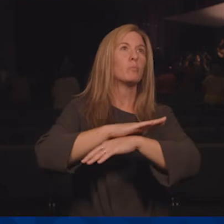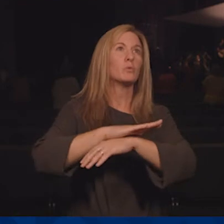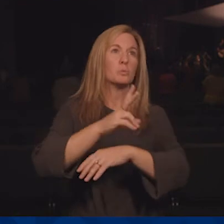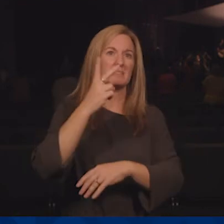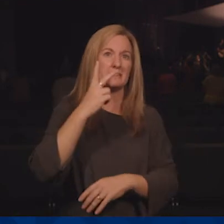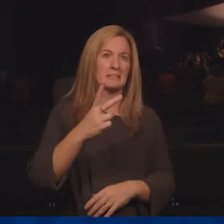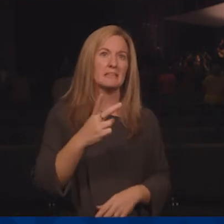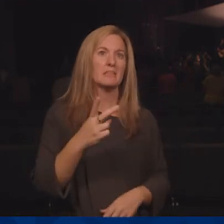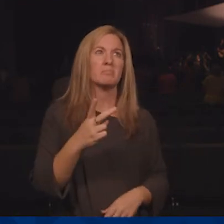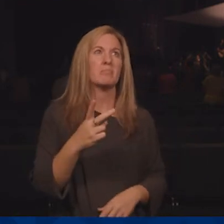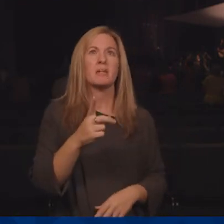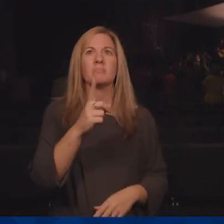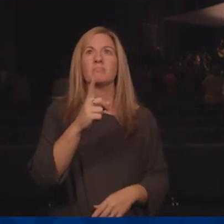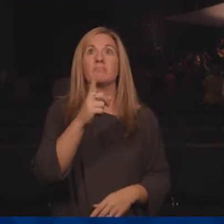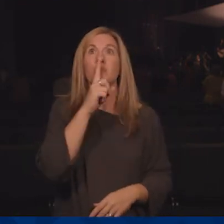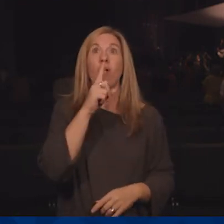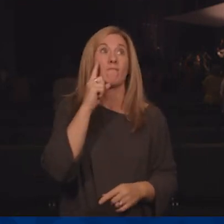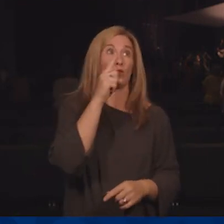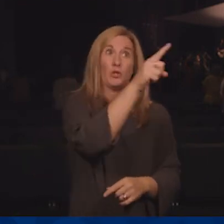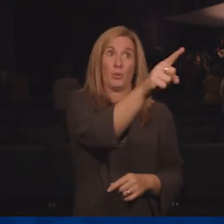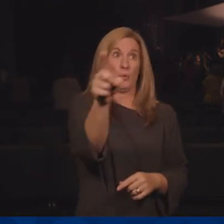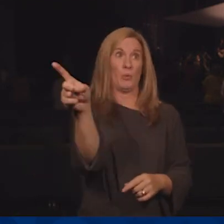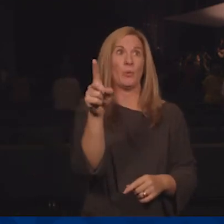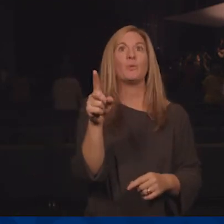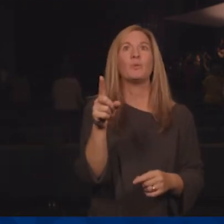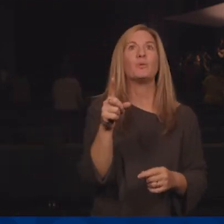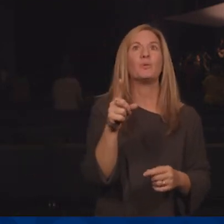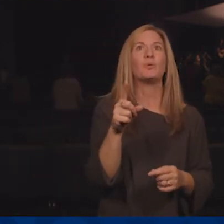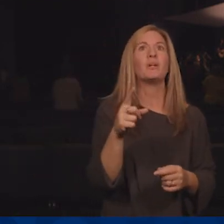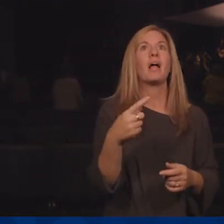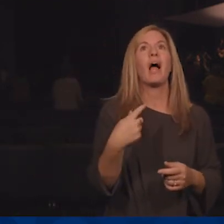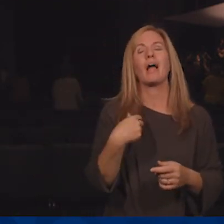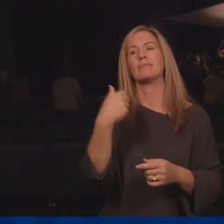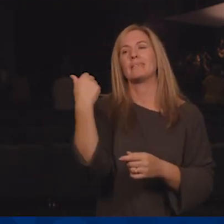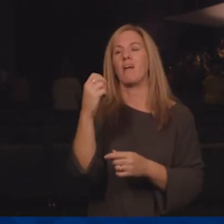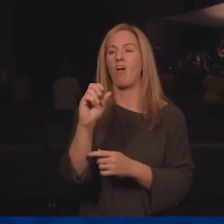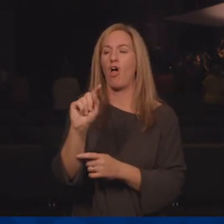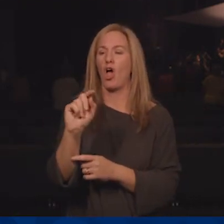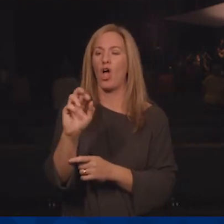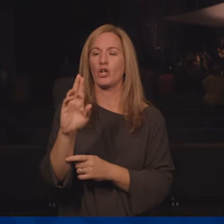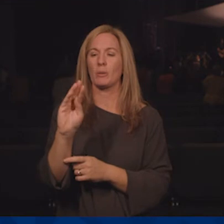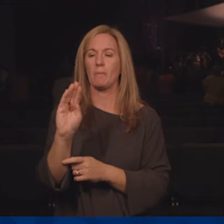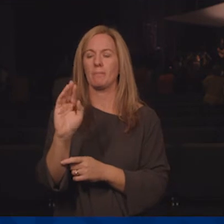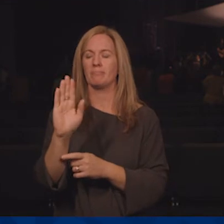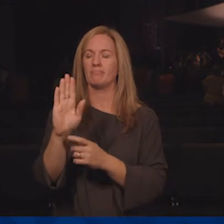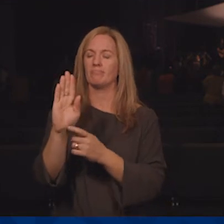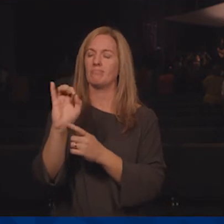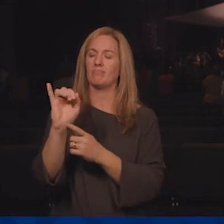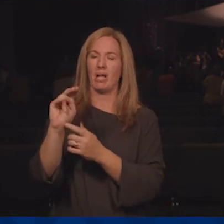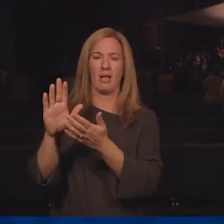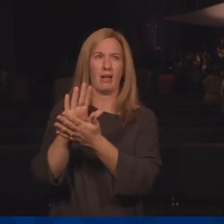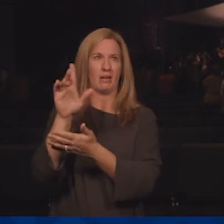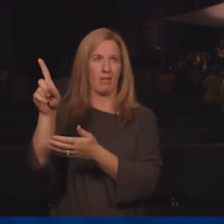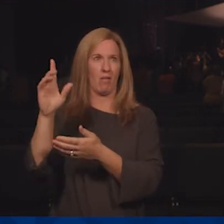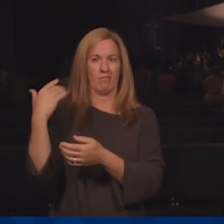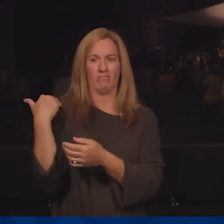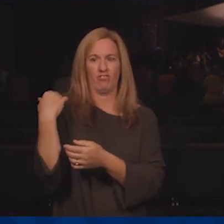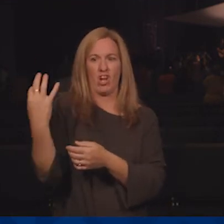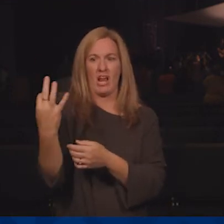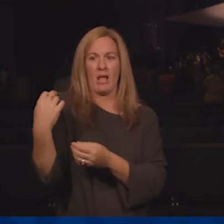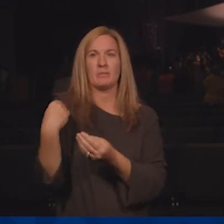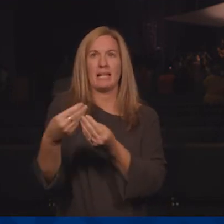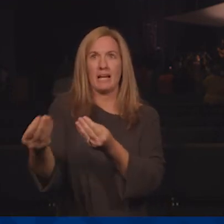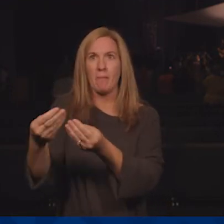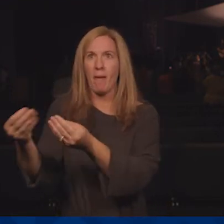you. These I've been handing out. It was just at Utterbein on Friday, handing these out. They've got a QR code that sends you to a website that's Ask